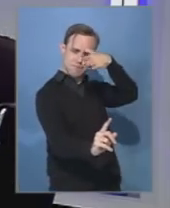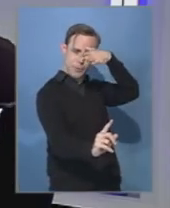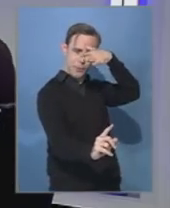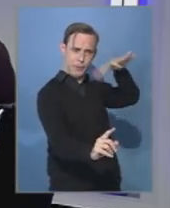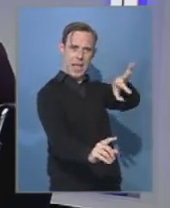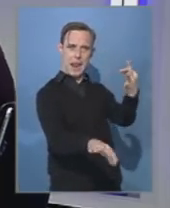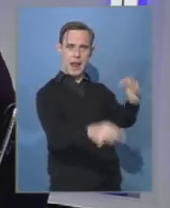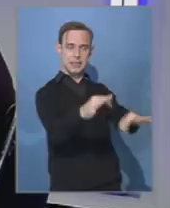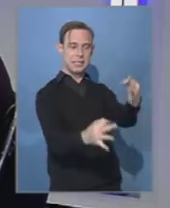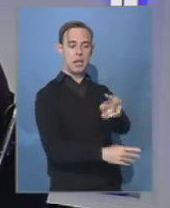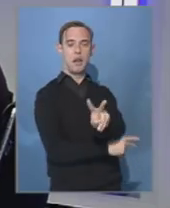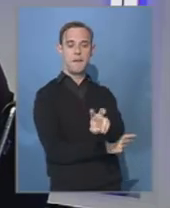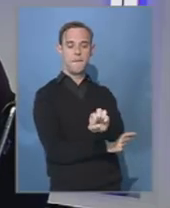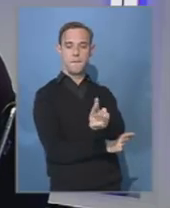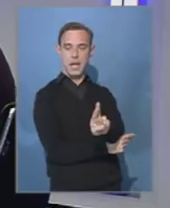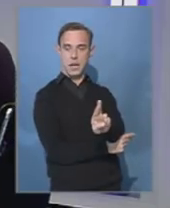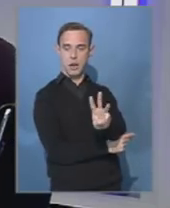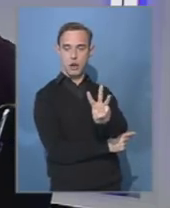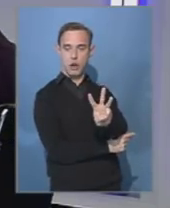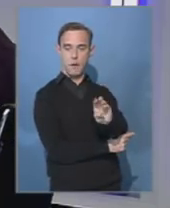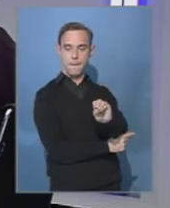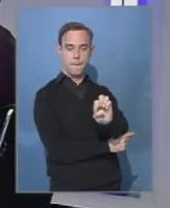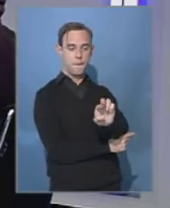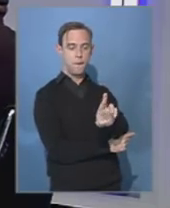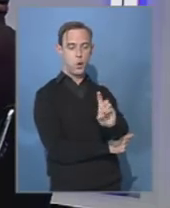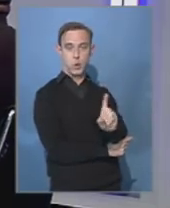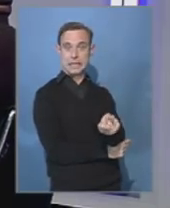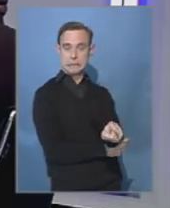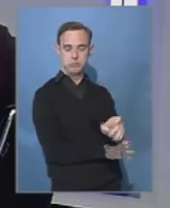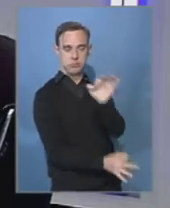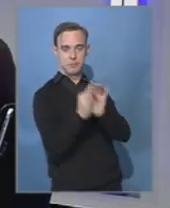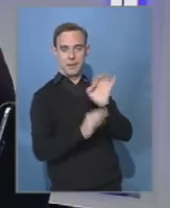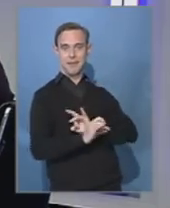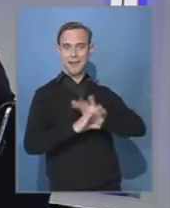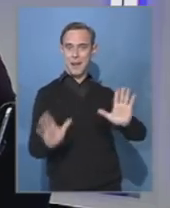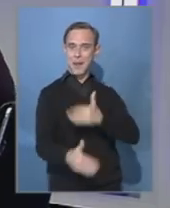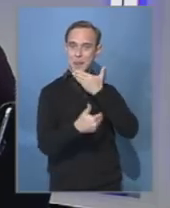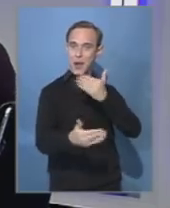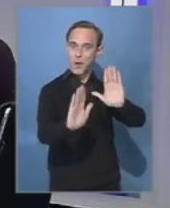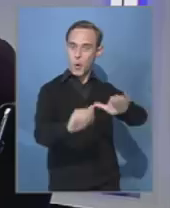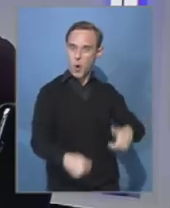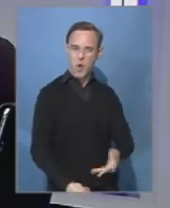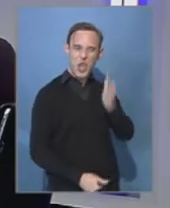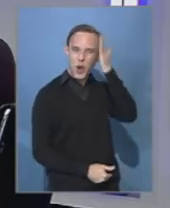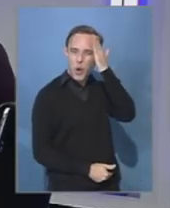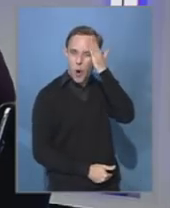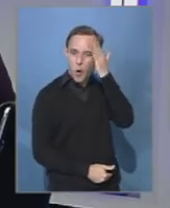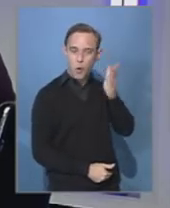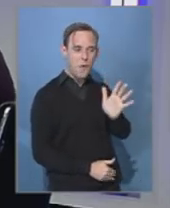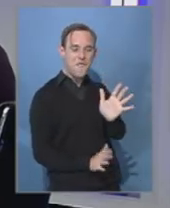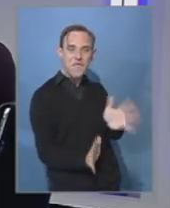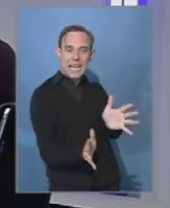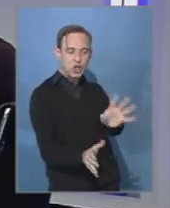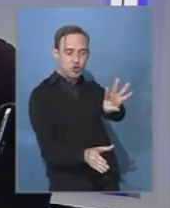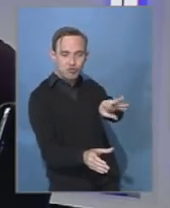Verwoerd. Melanie, thanks very much for joining us. Now, you are a former ANC stalwart, and you know the machinations of